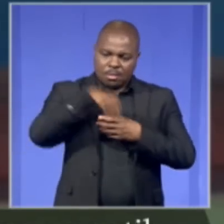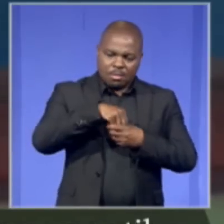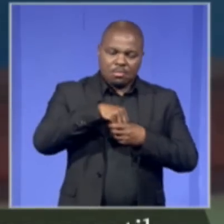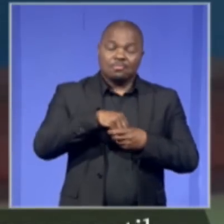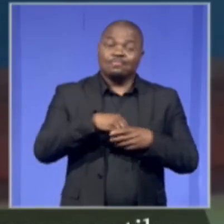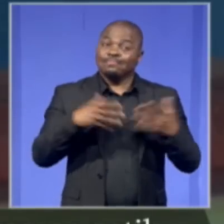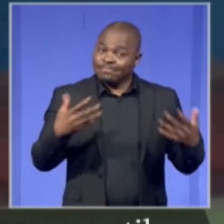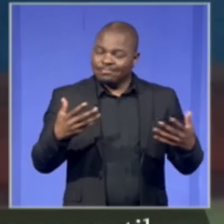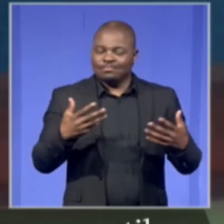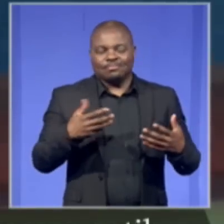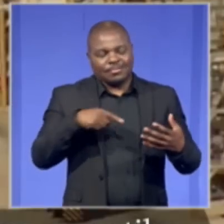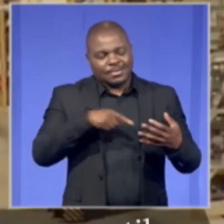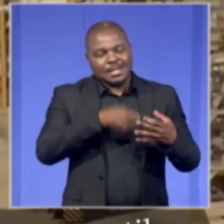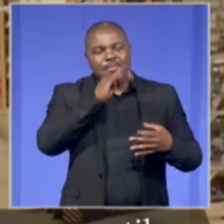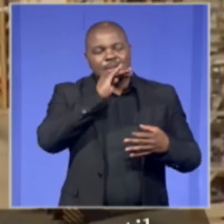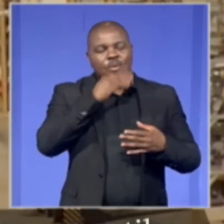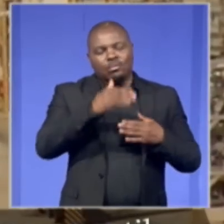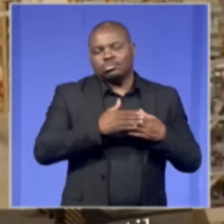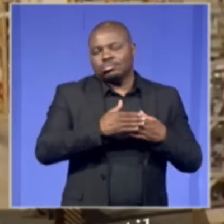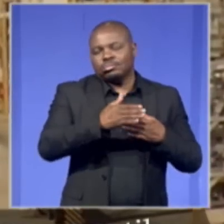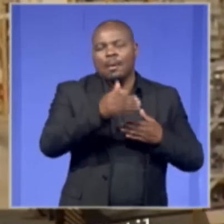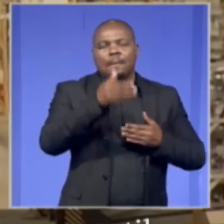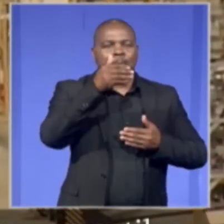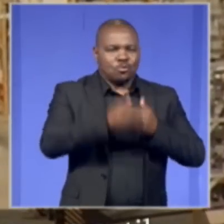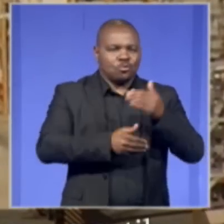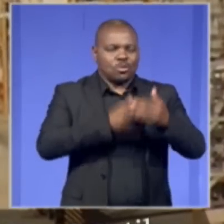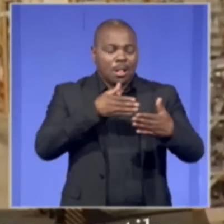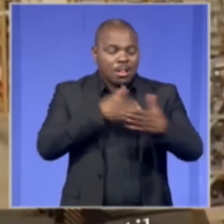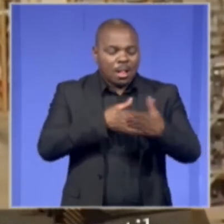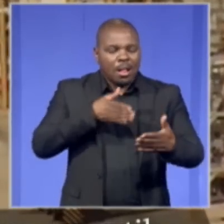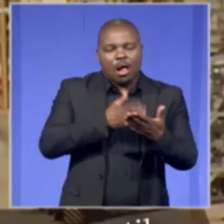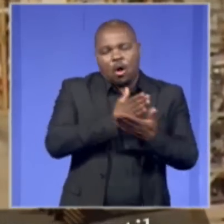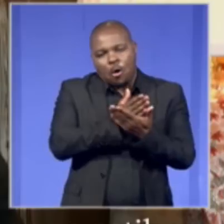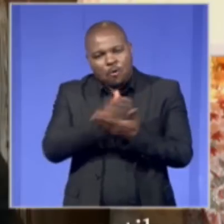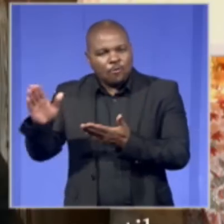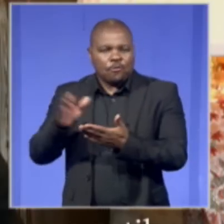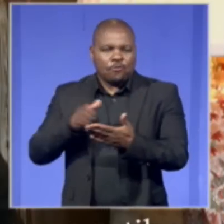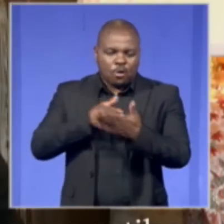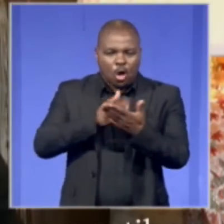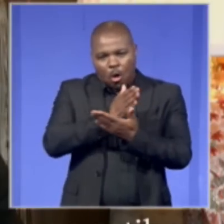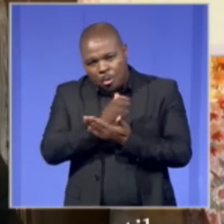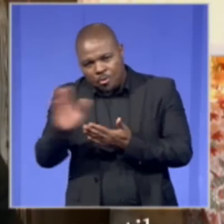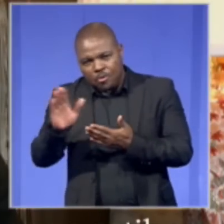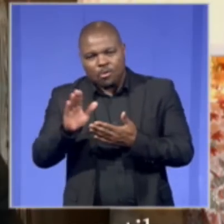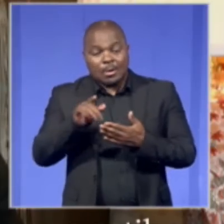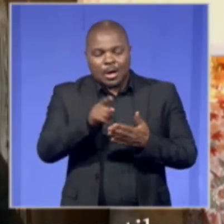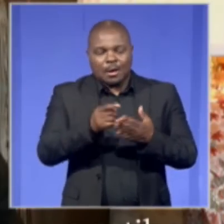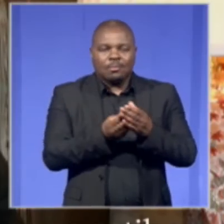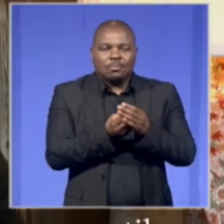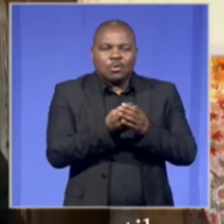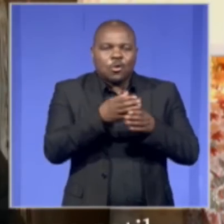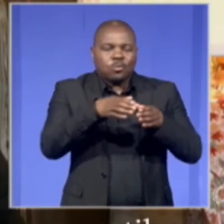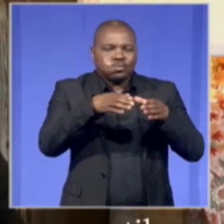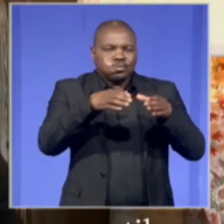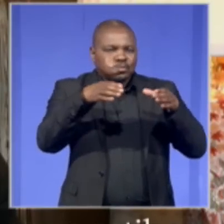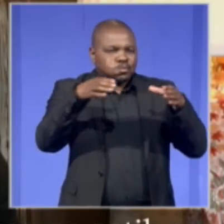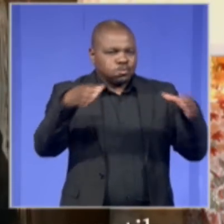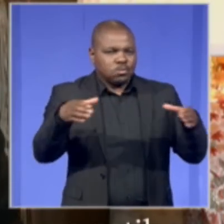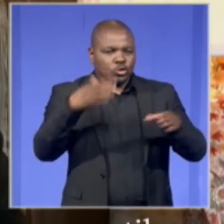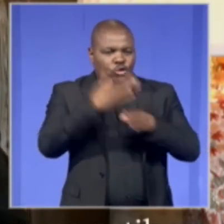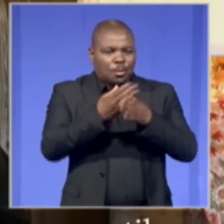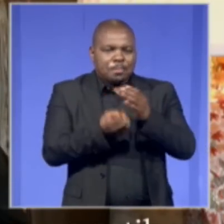making real progress in removing the obstacles to faster growth and job creation. This has